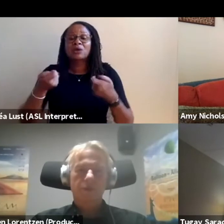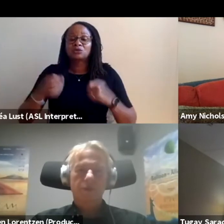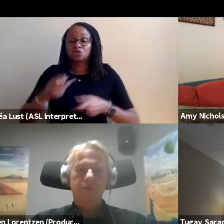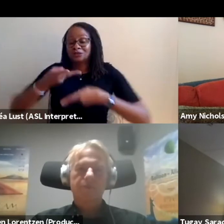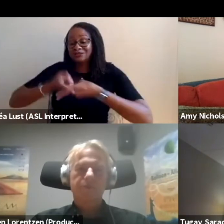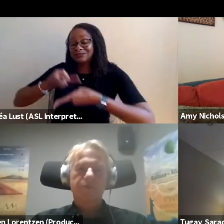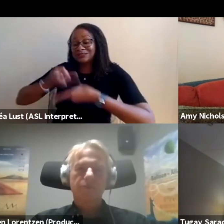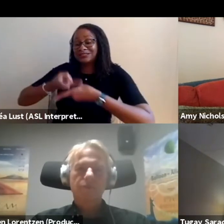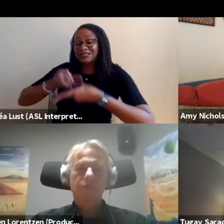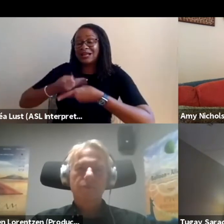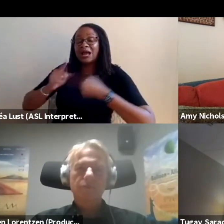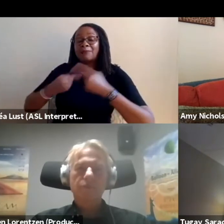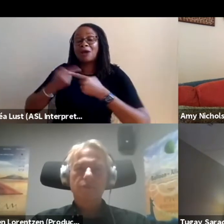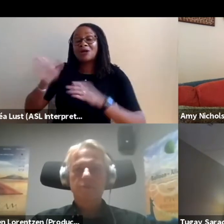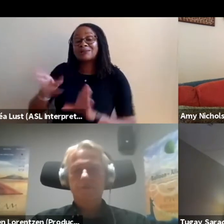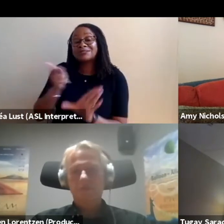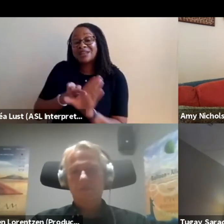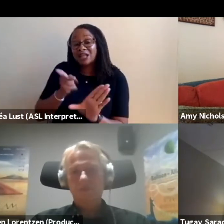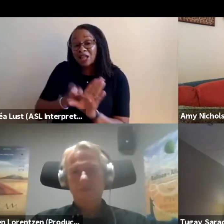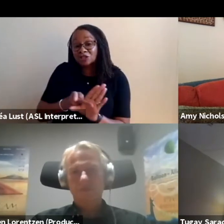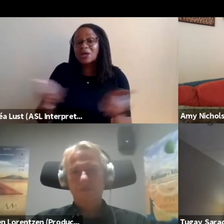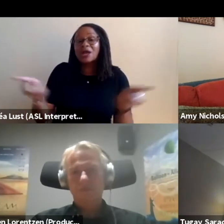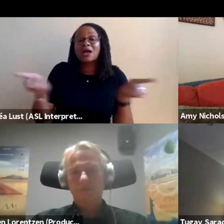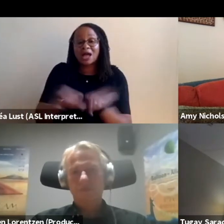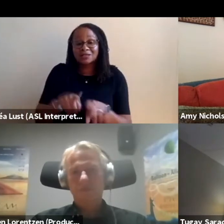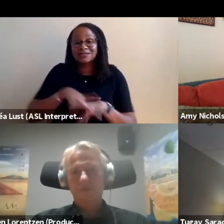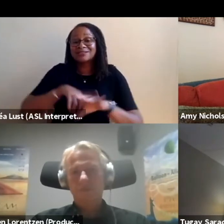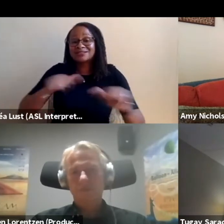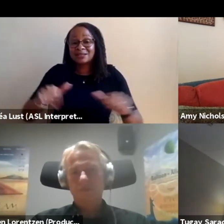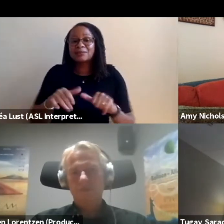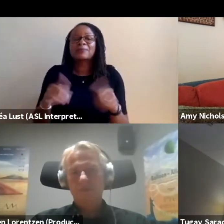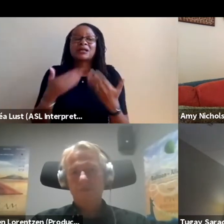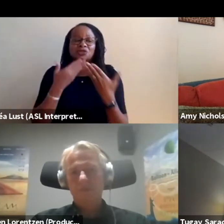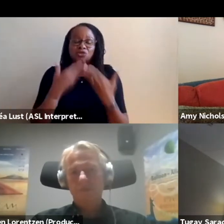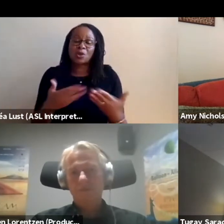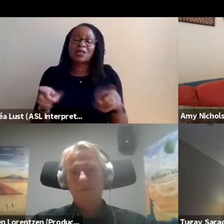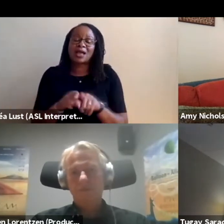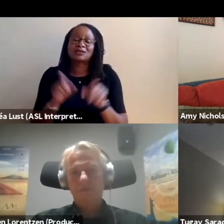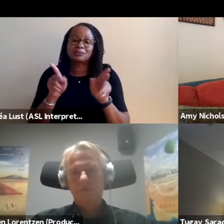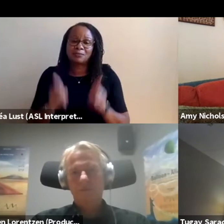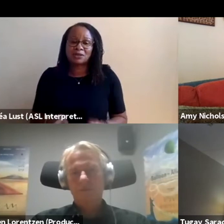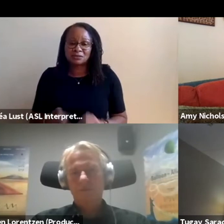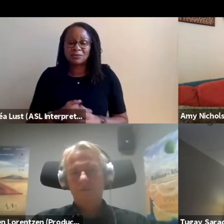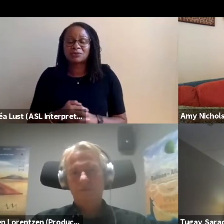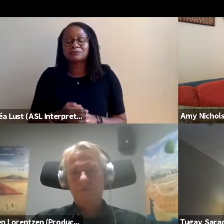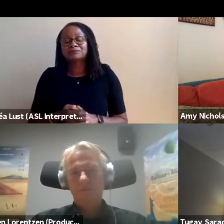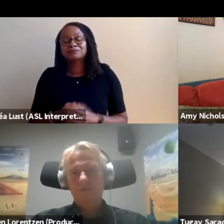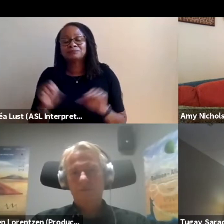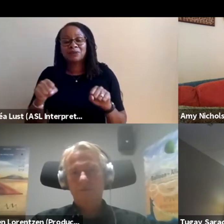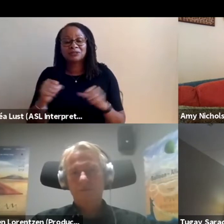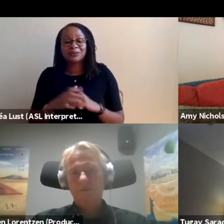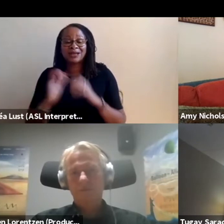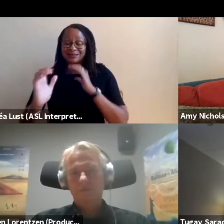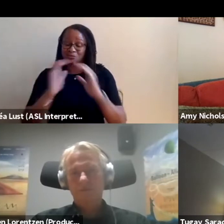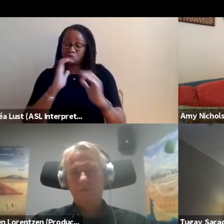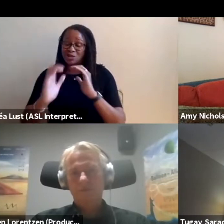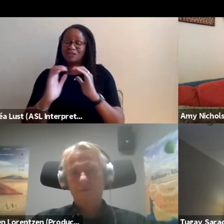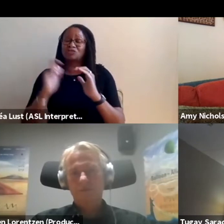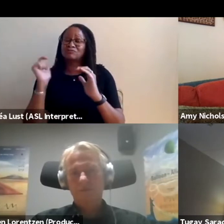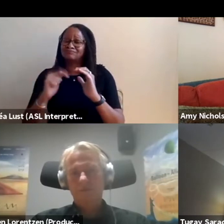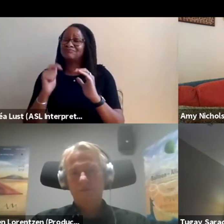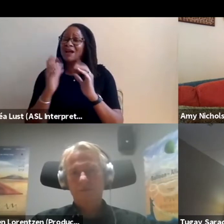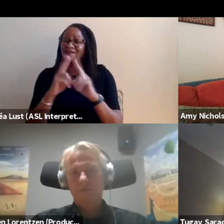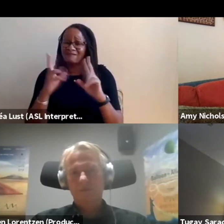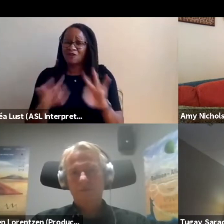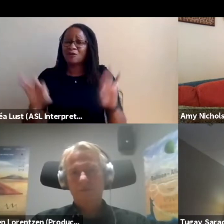his psychology as well as good we can, and so we talk to him. The communication is so important, and